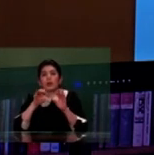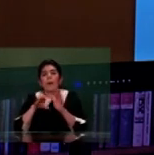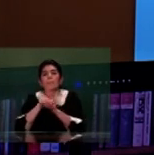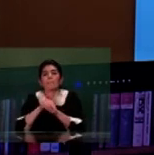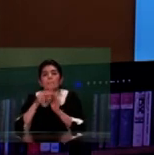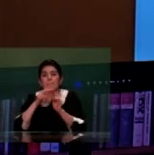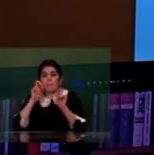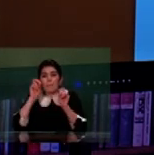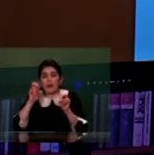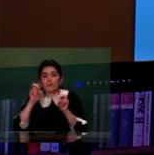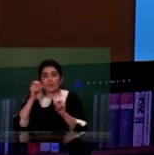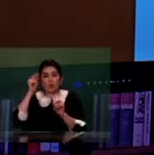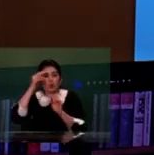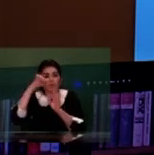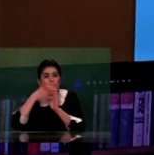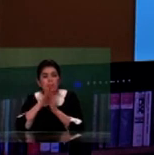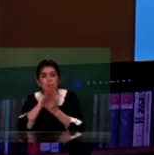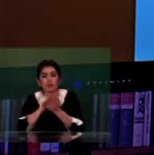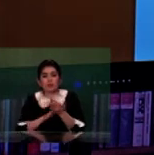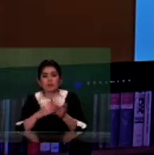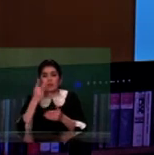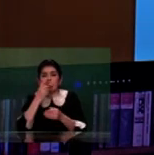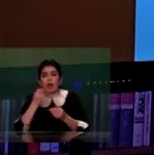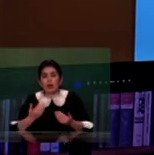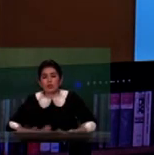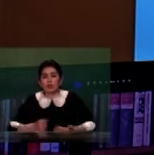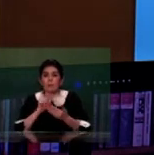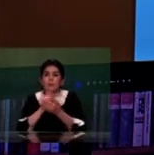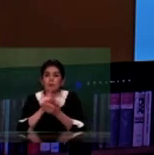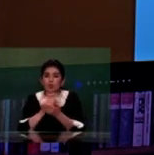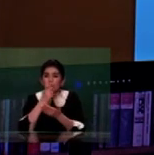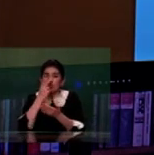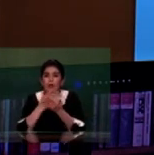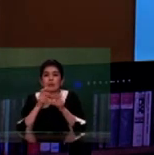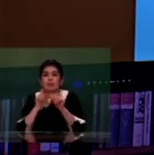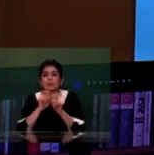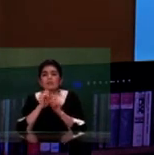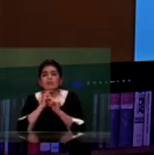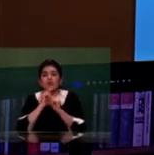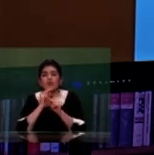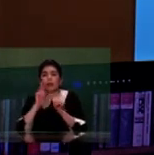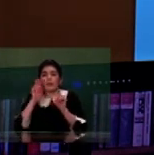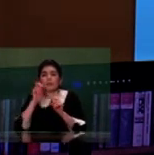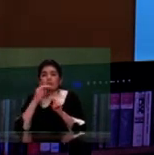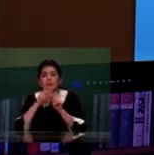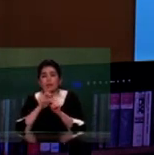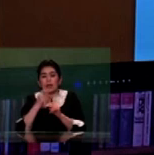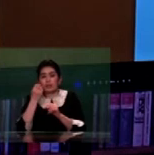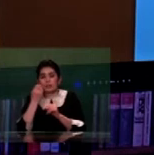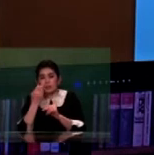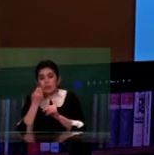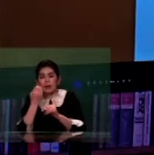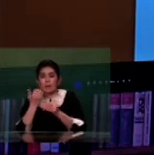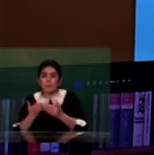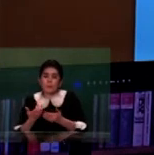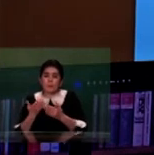mavzuimizni o'rganish davomida biz ikkita hayotiy masalani ko'rdik. Shu bilan birga e'tibor bersangiz, mavzuni yana bitta hayotiy